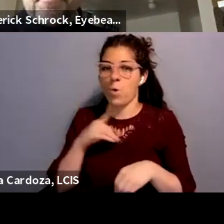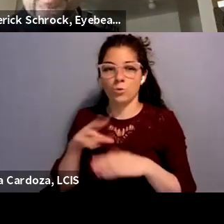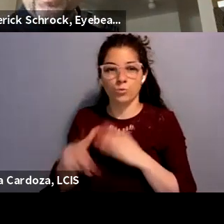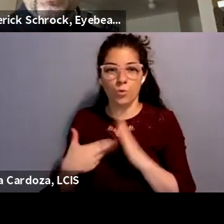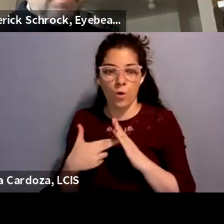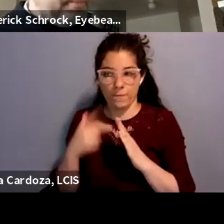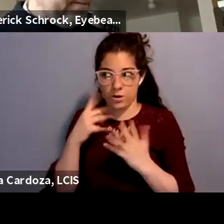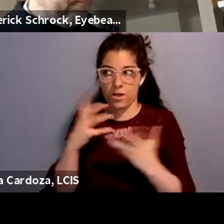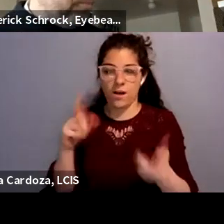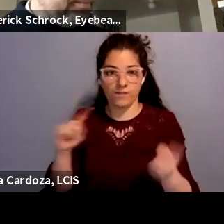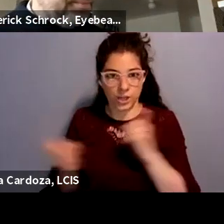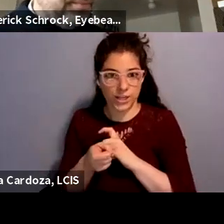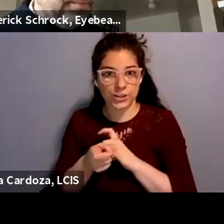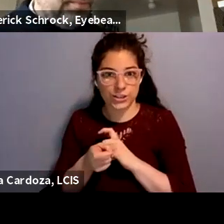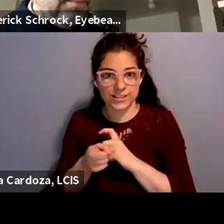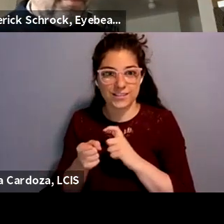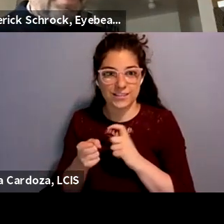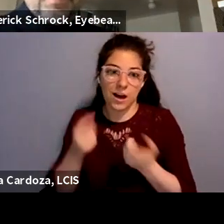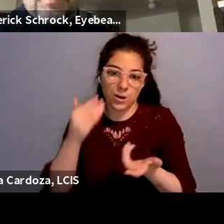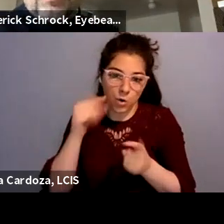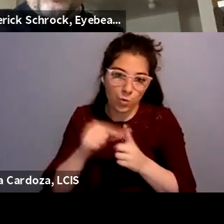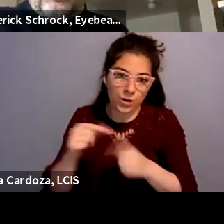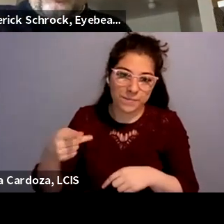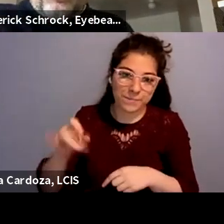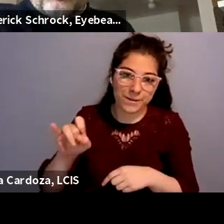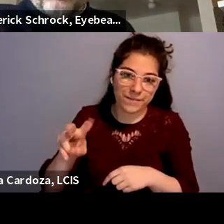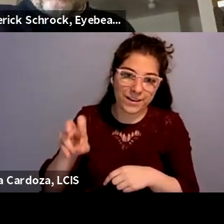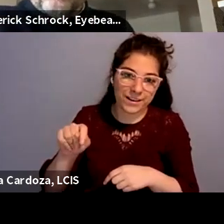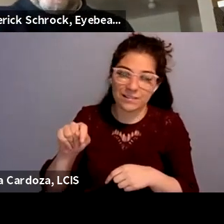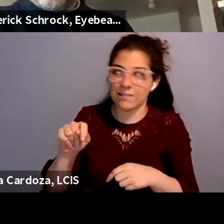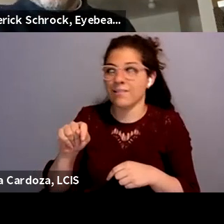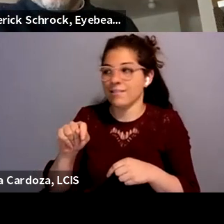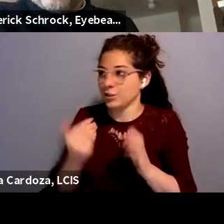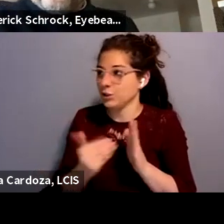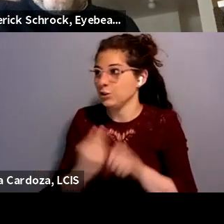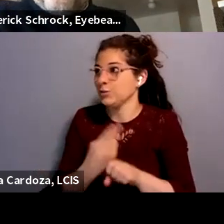lot of changes. I know that word pivot, which is about as overused as it can be now.